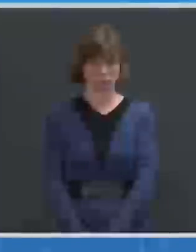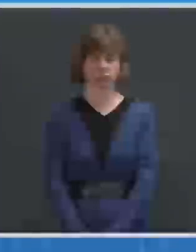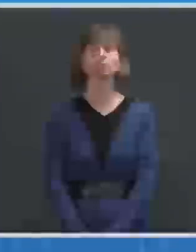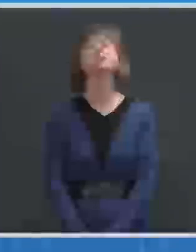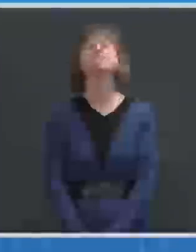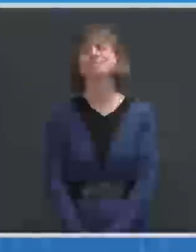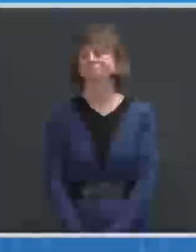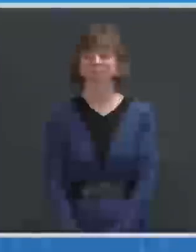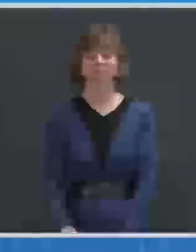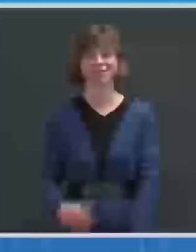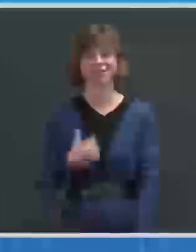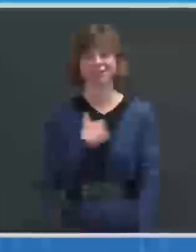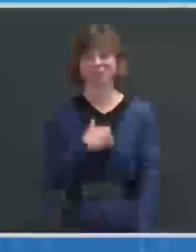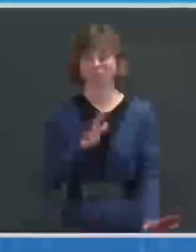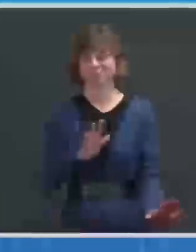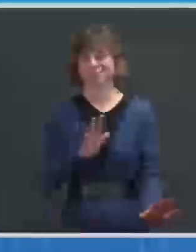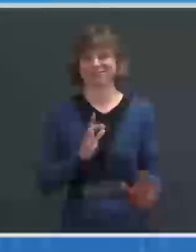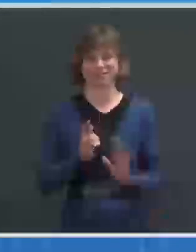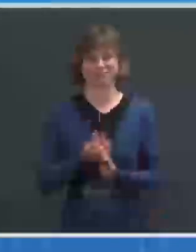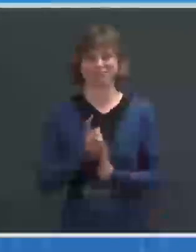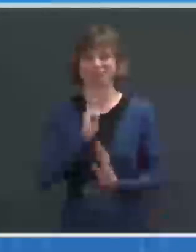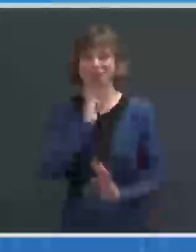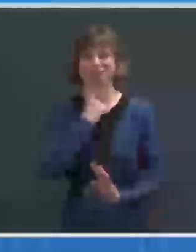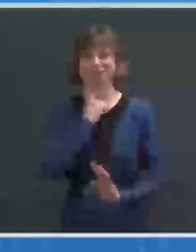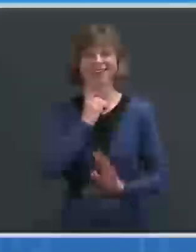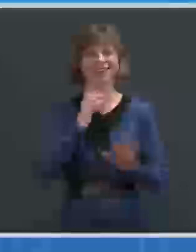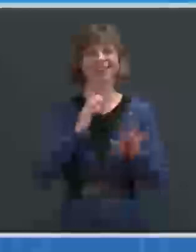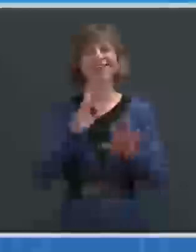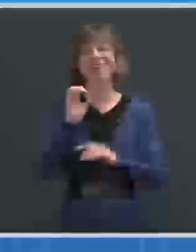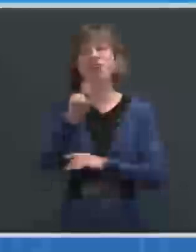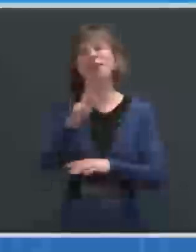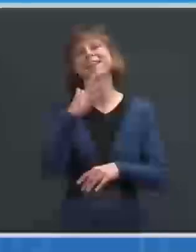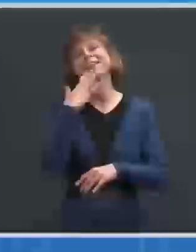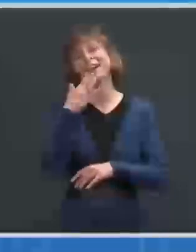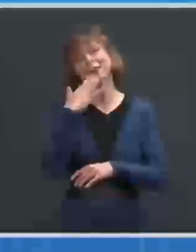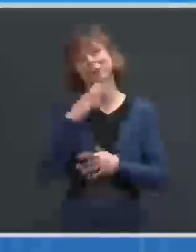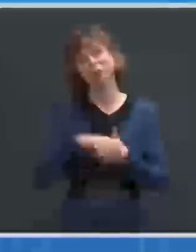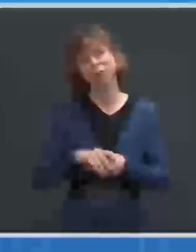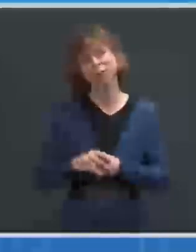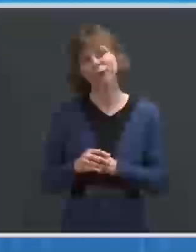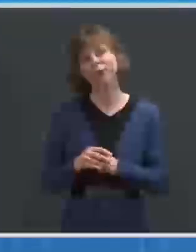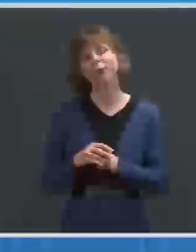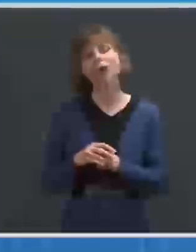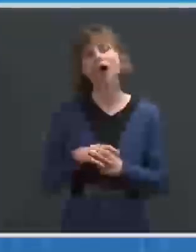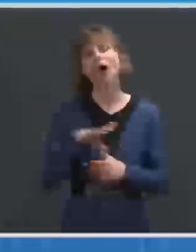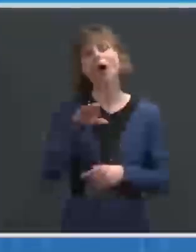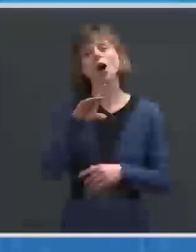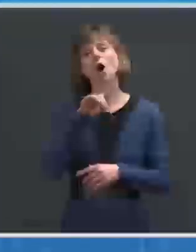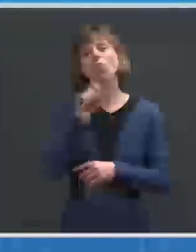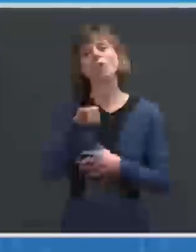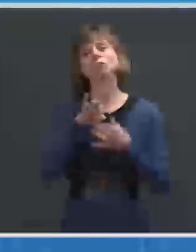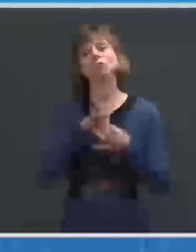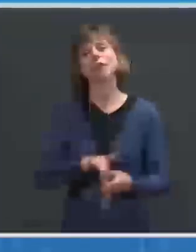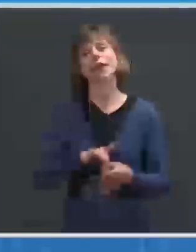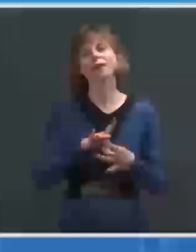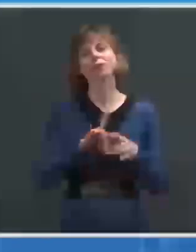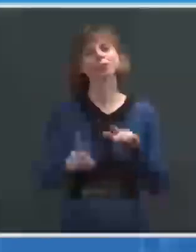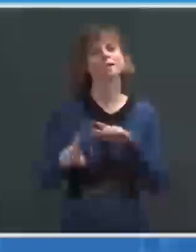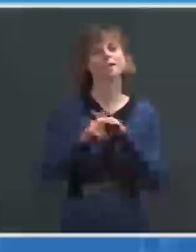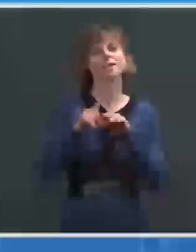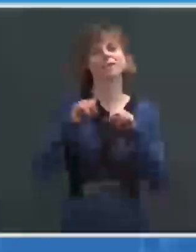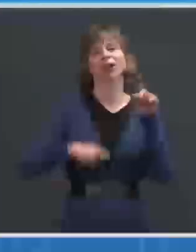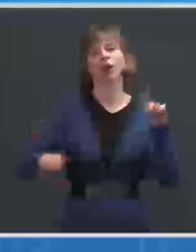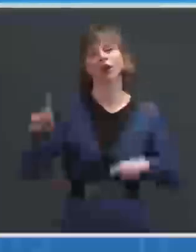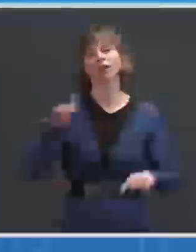Sorry, had a moment of unmuting. Thank you very much. Yes, I have a question regarding the variants, and this would go to both Drs. Fauci